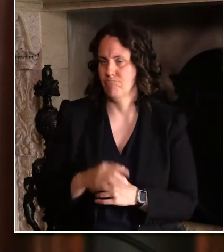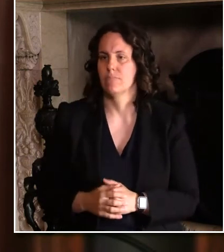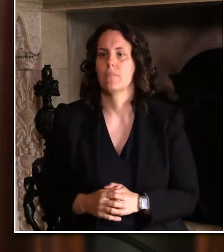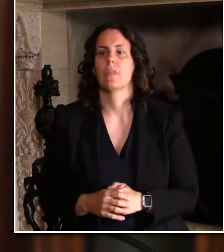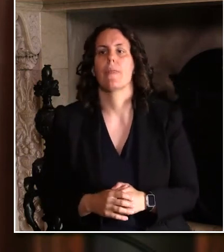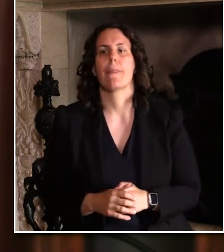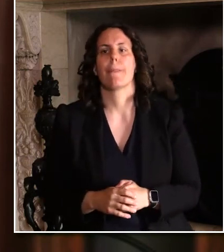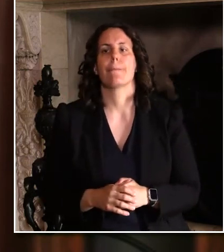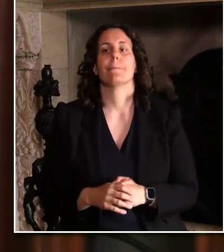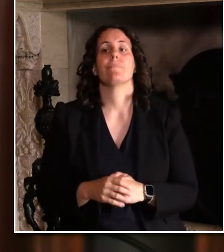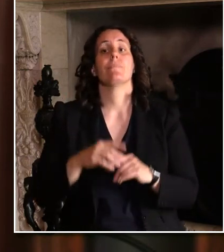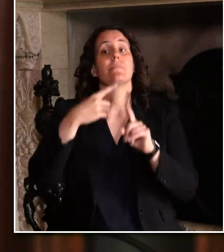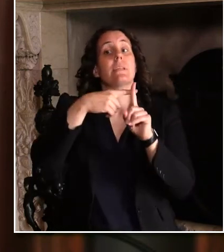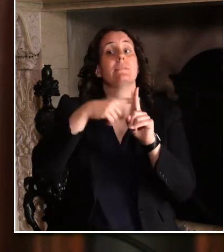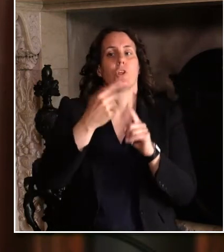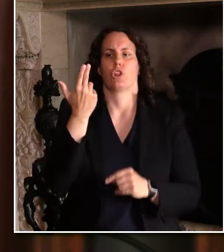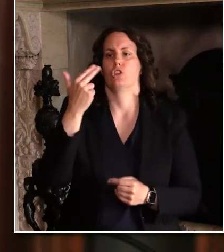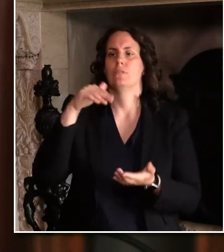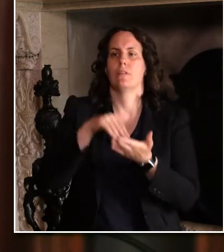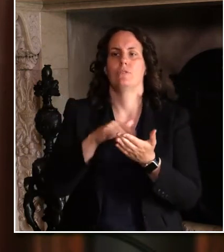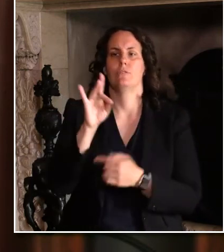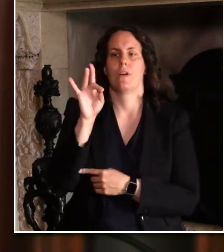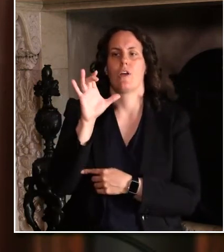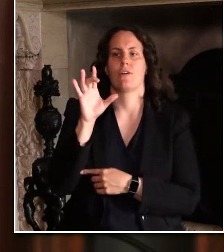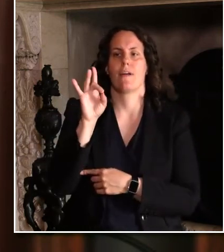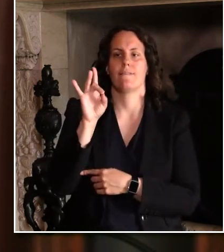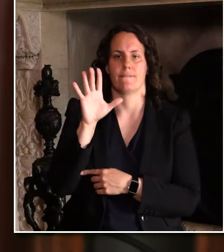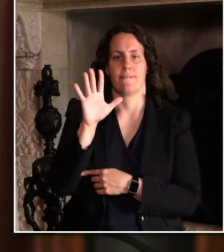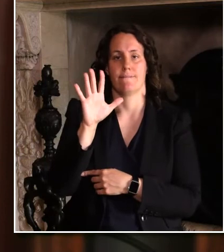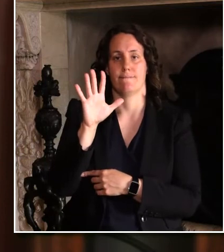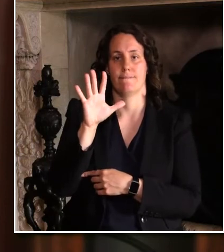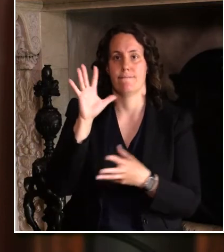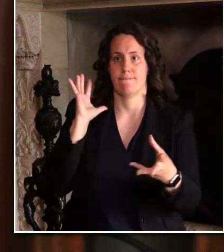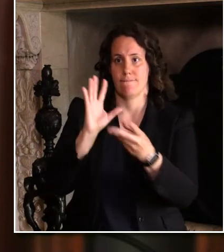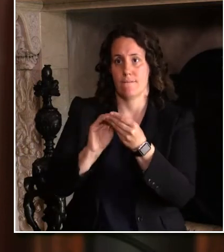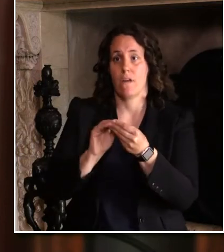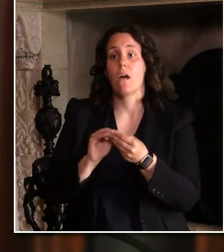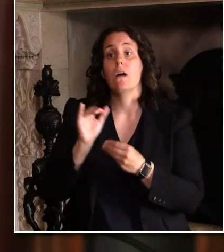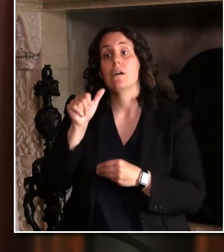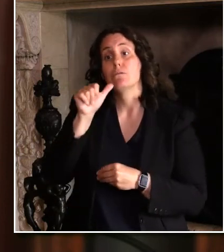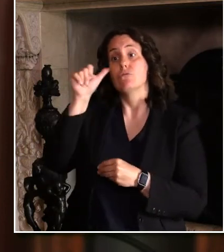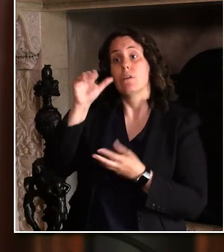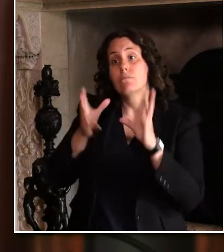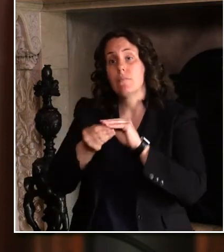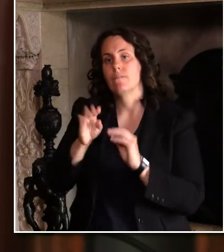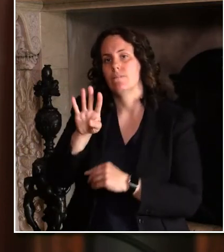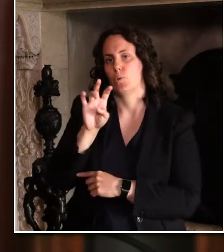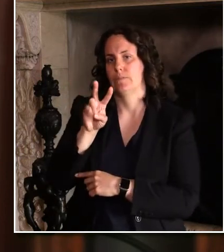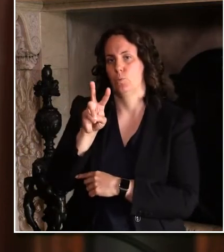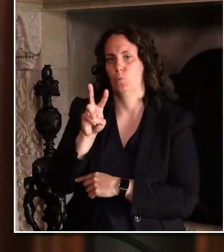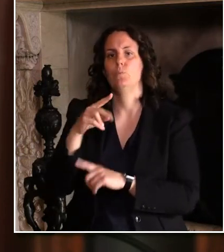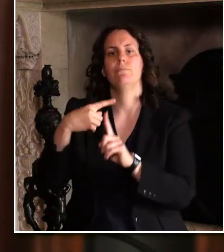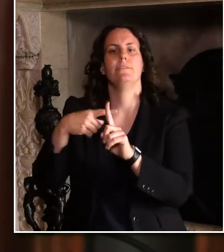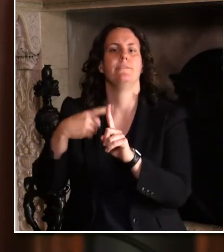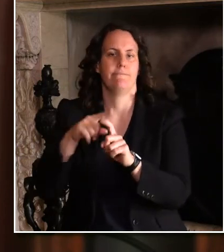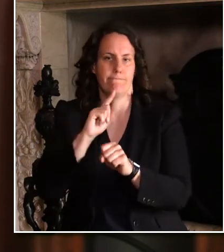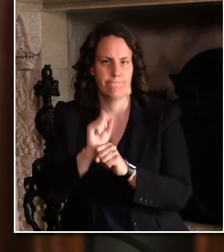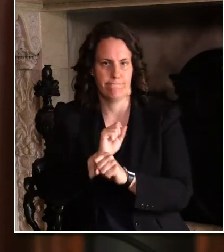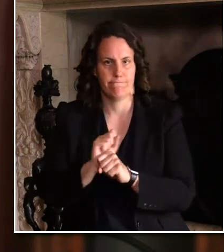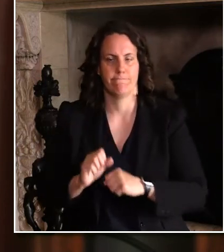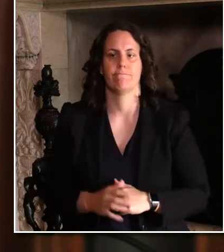13,885 positive cases of COVID-19 in Wisconsin, an increase of 472 people.